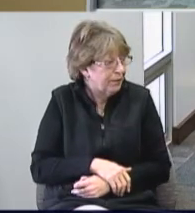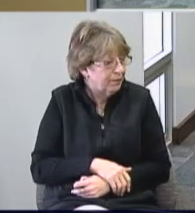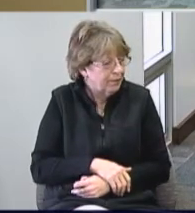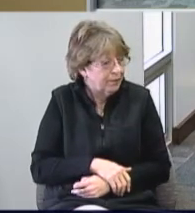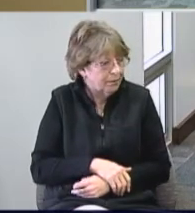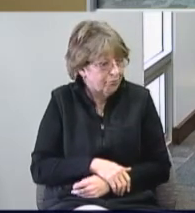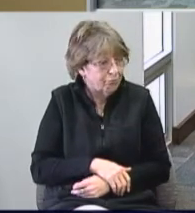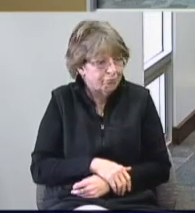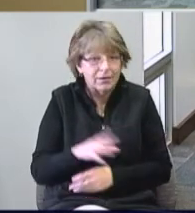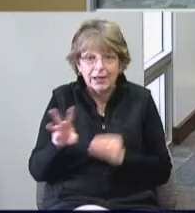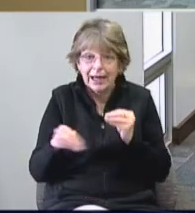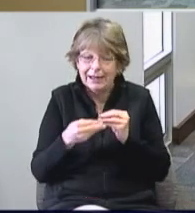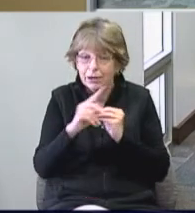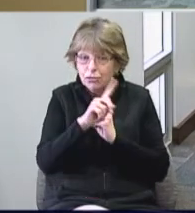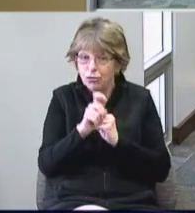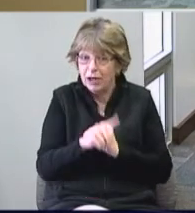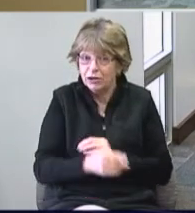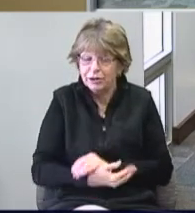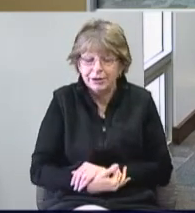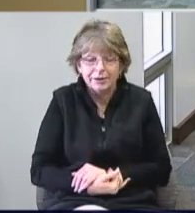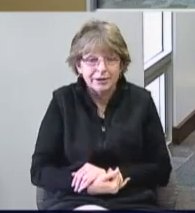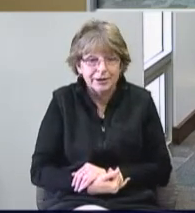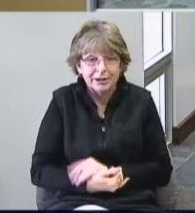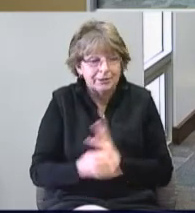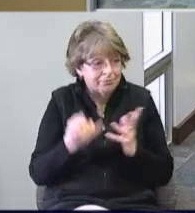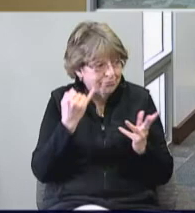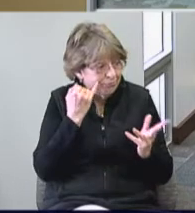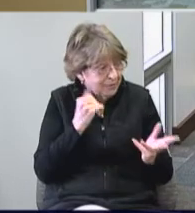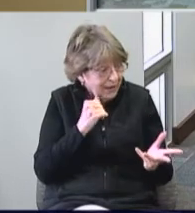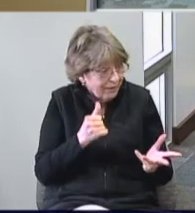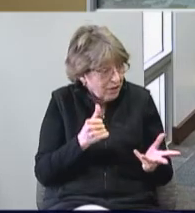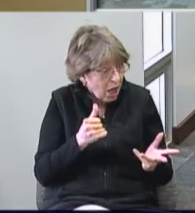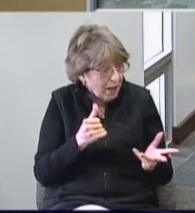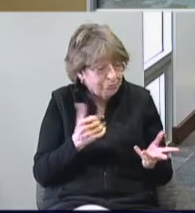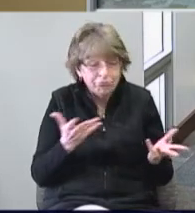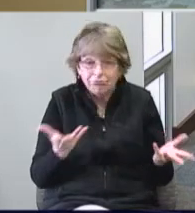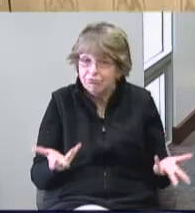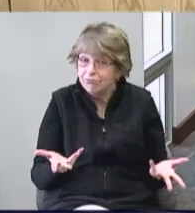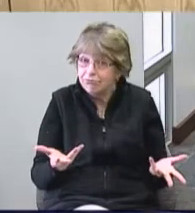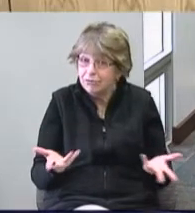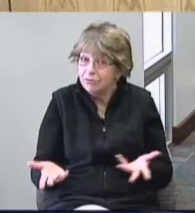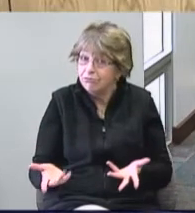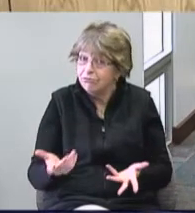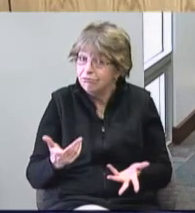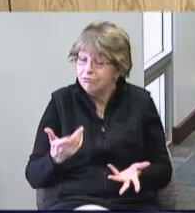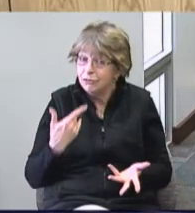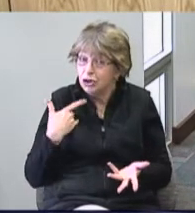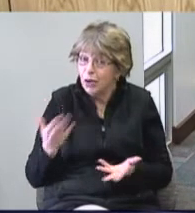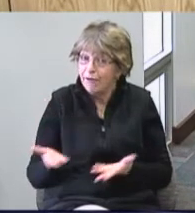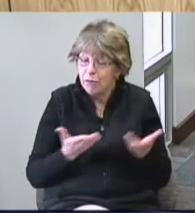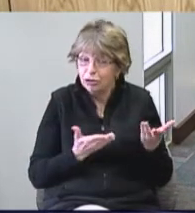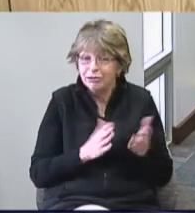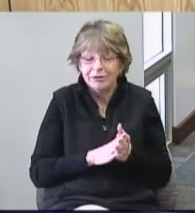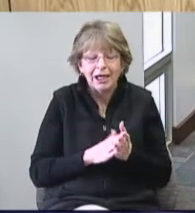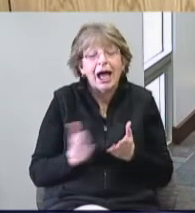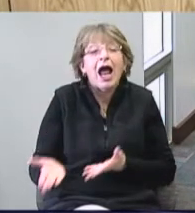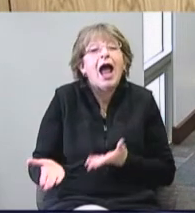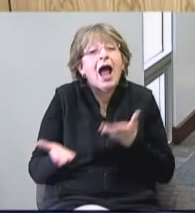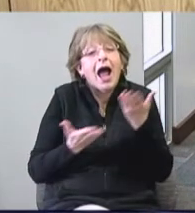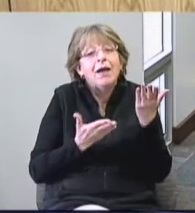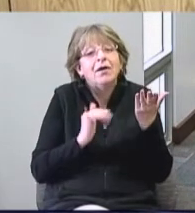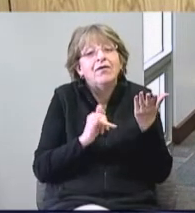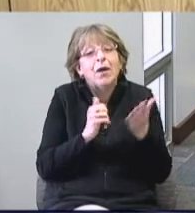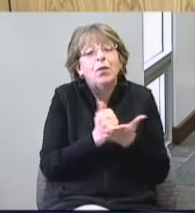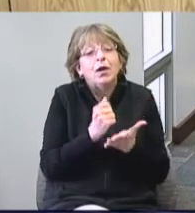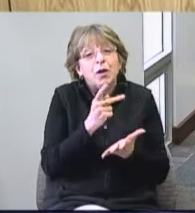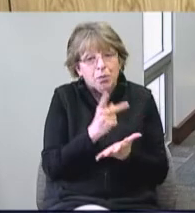Are there any further questions? If not, I'd entertain a motion. I would move that